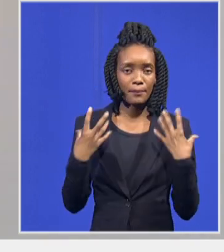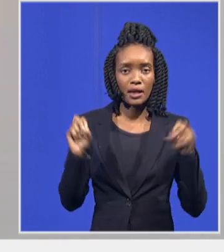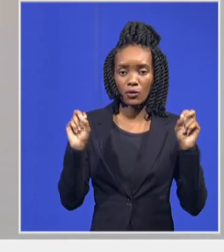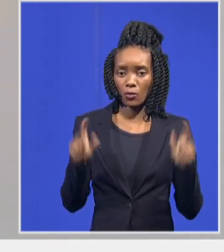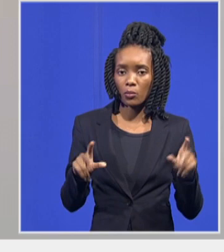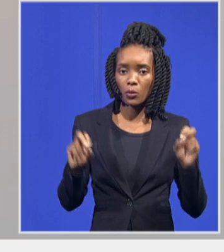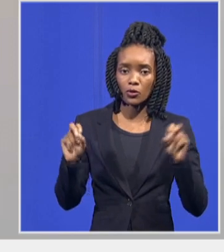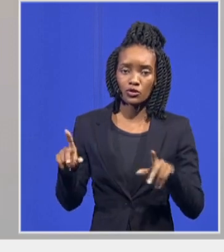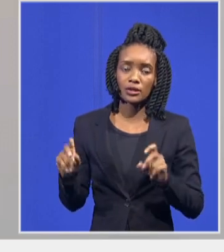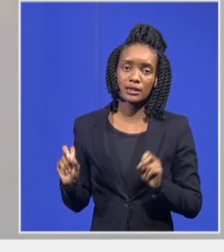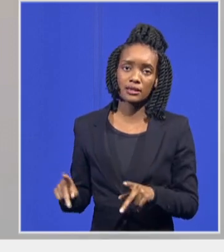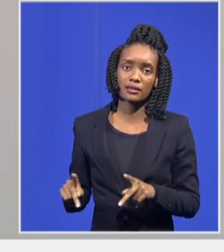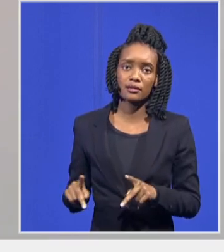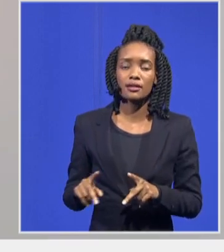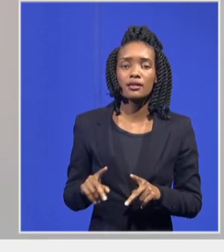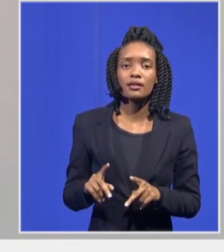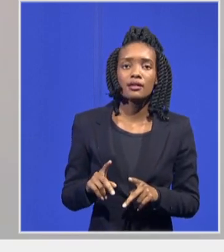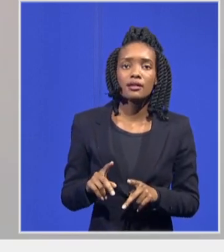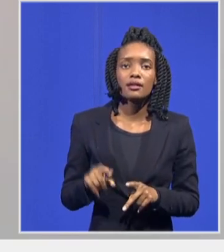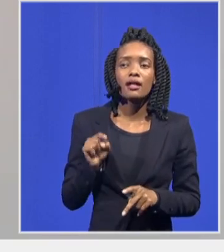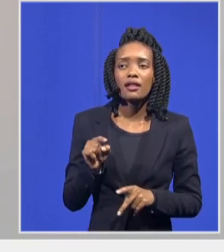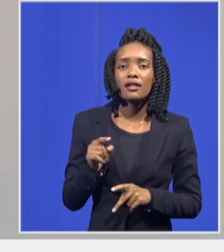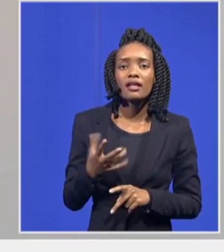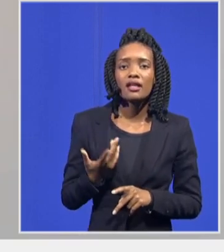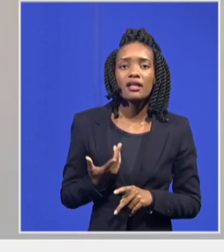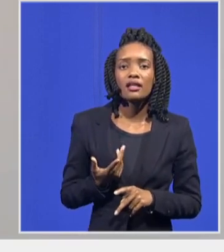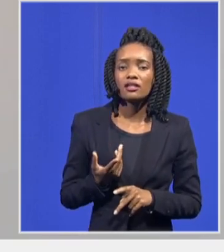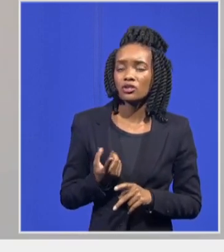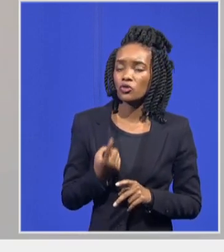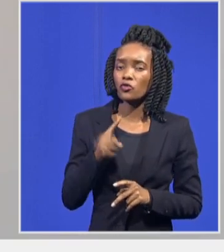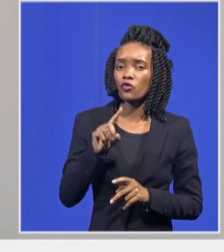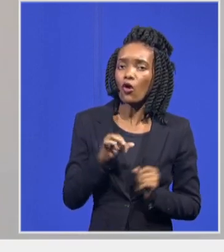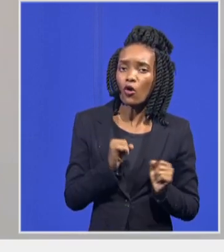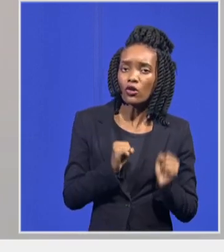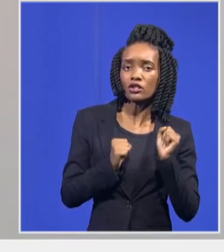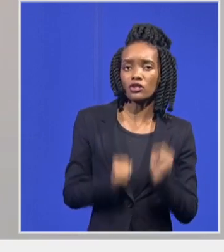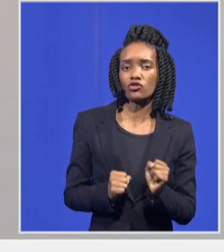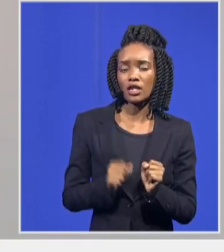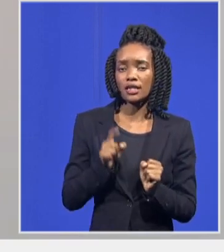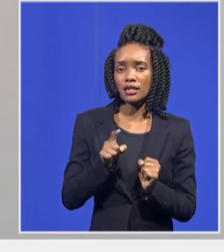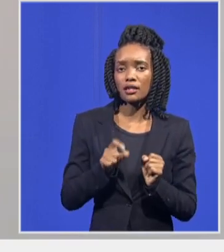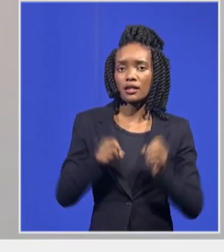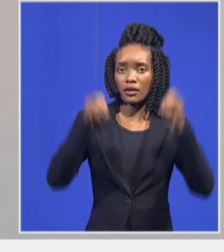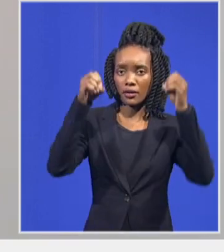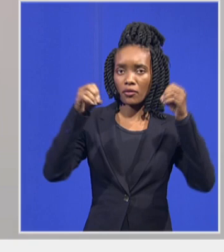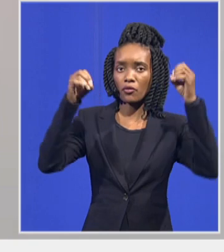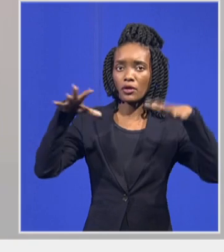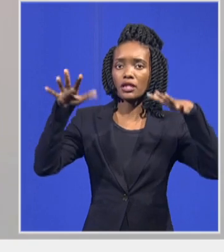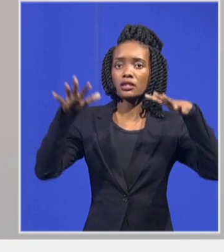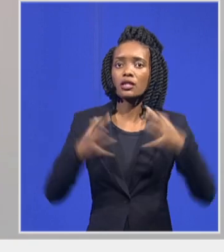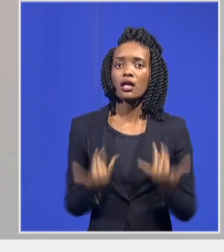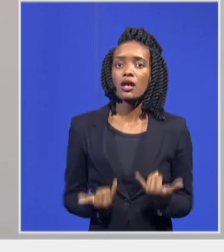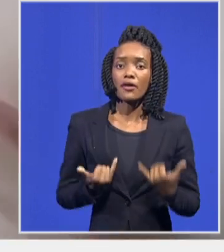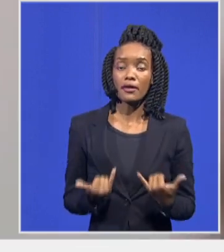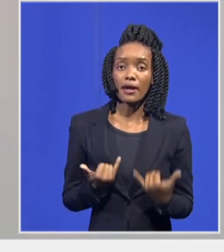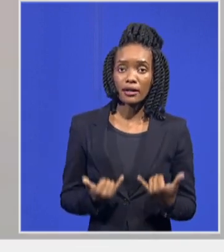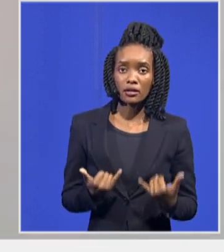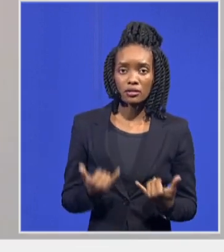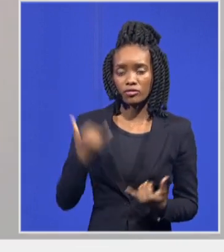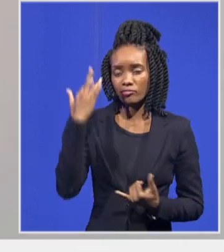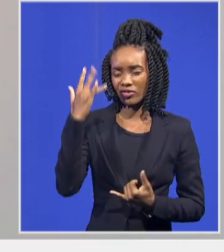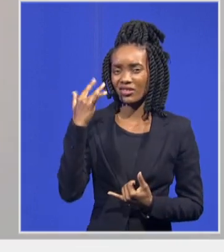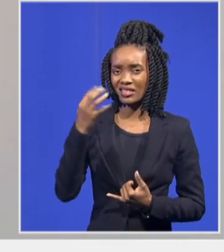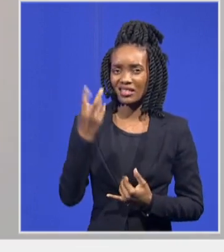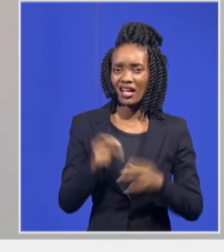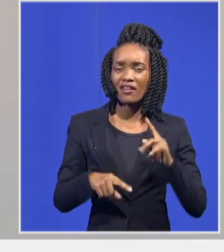and funding flows that would go towards strengthening the transmission and expanding the grid. That is currently being considered. There are various